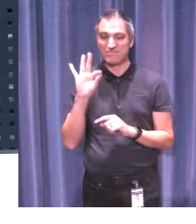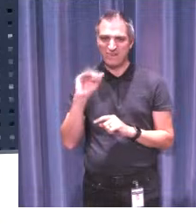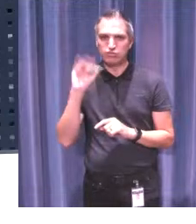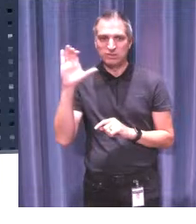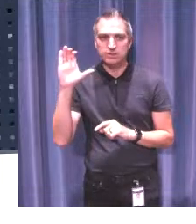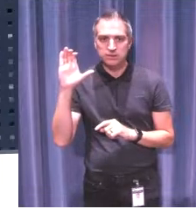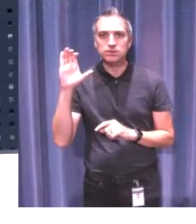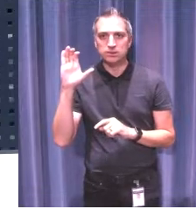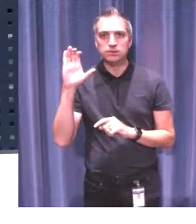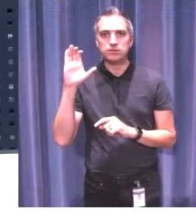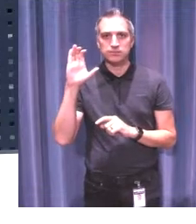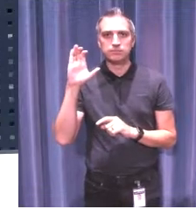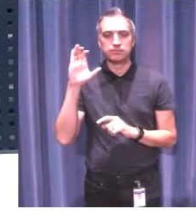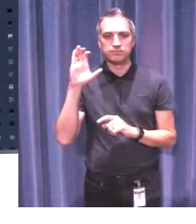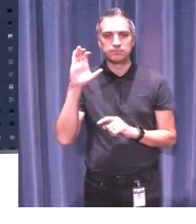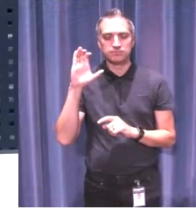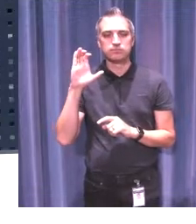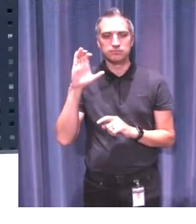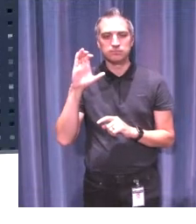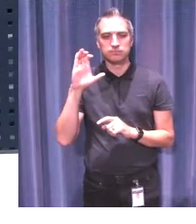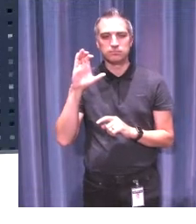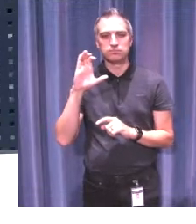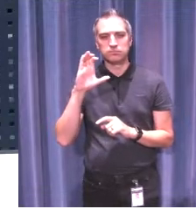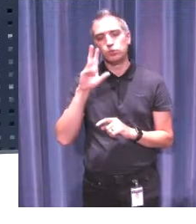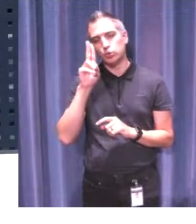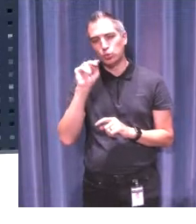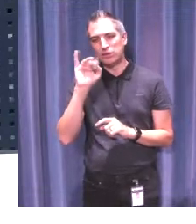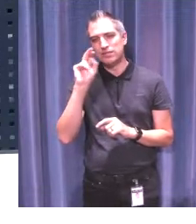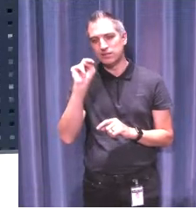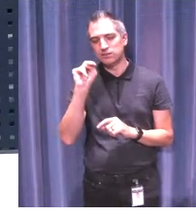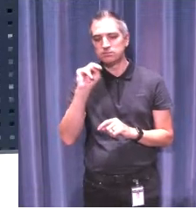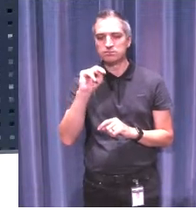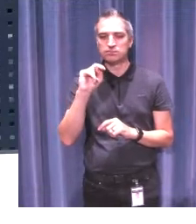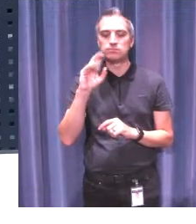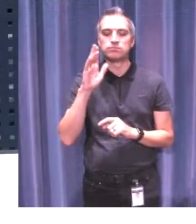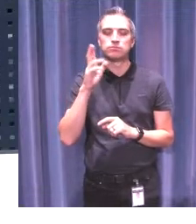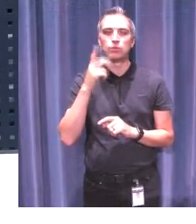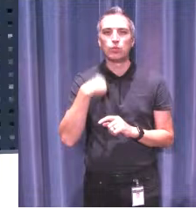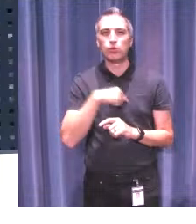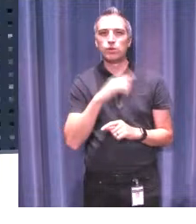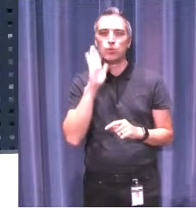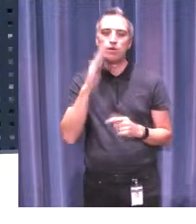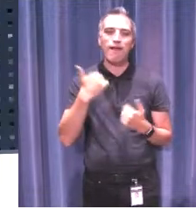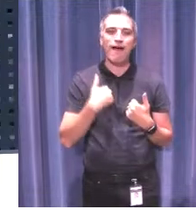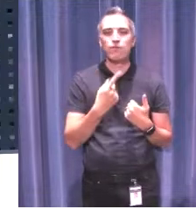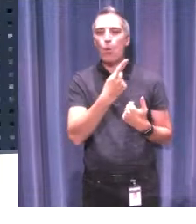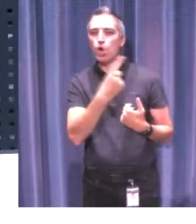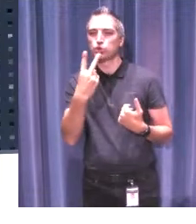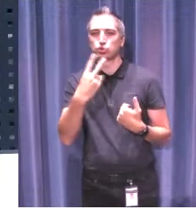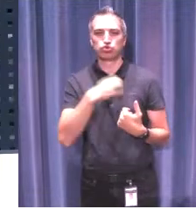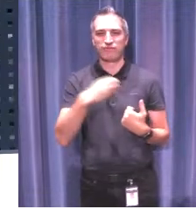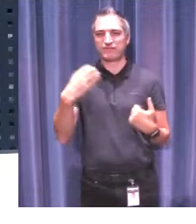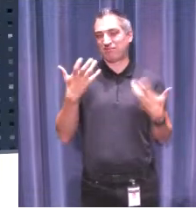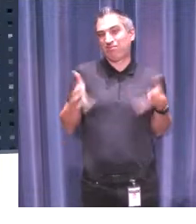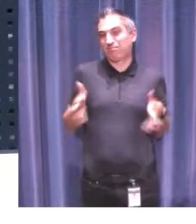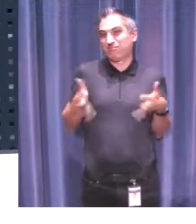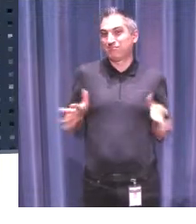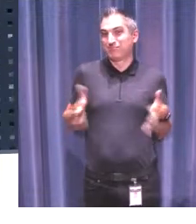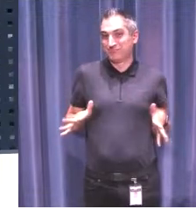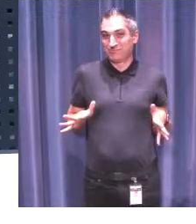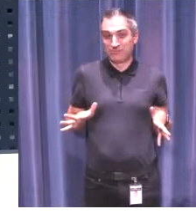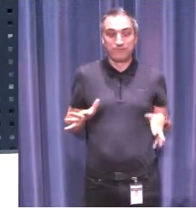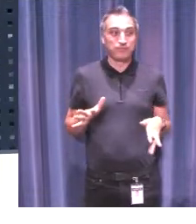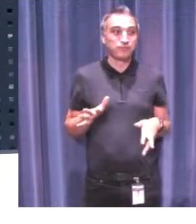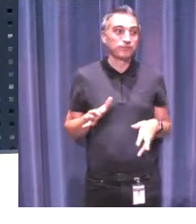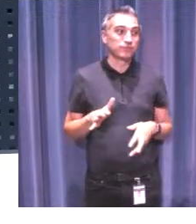faculty collective bargaining. We'd have 1 or 2 grievances a year. I was proud of that. If you